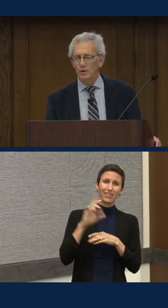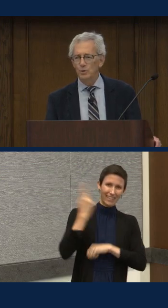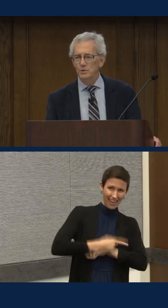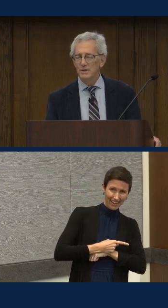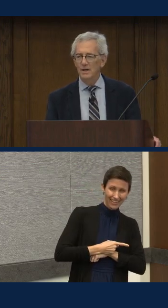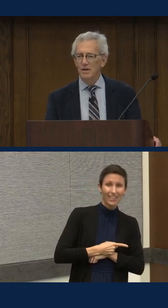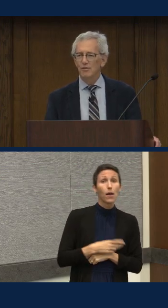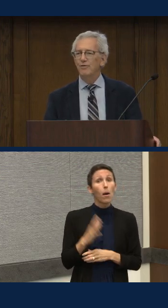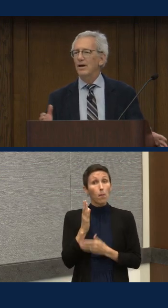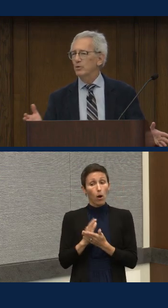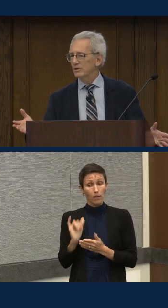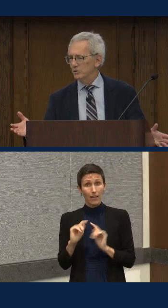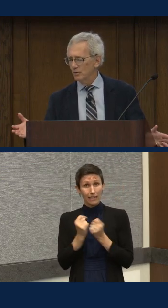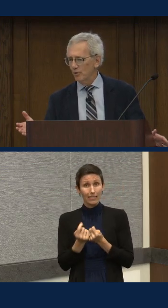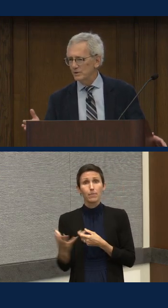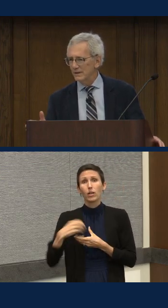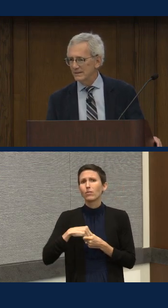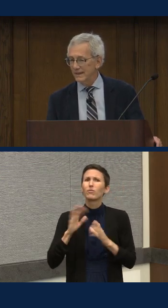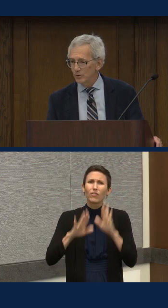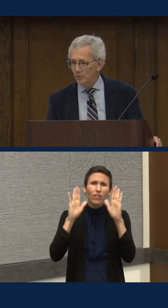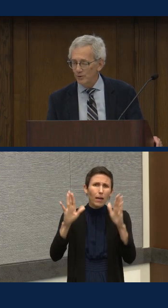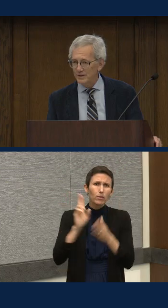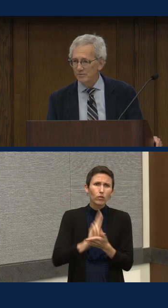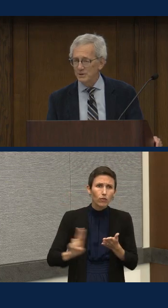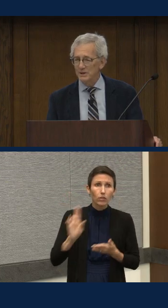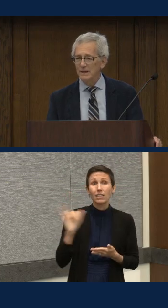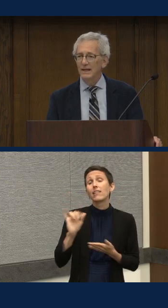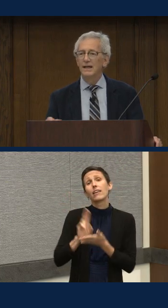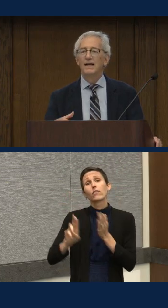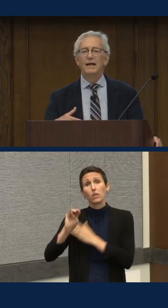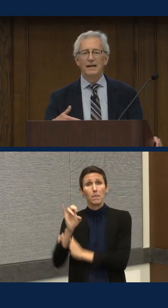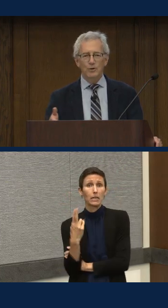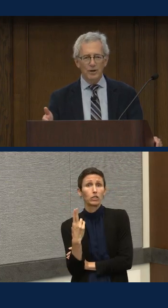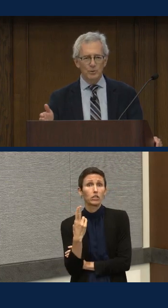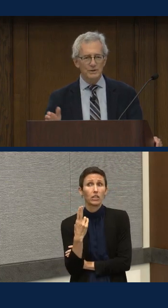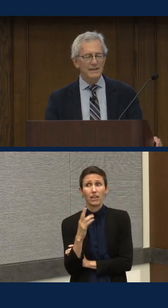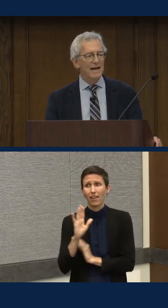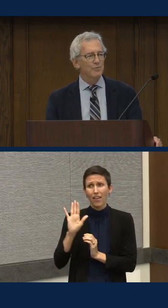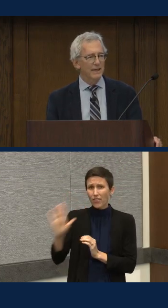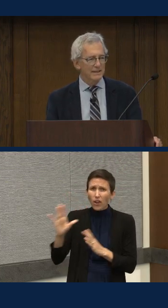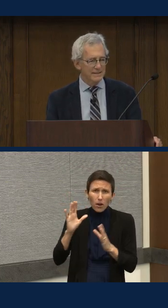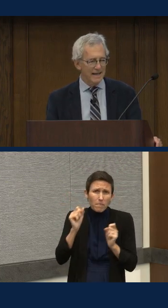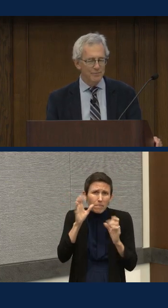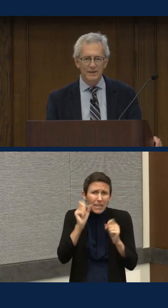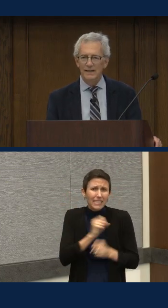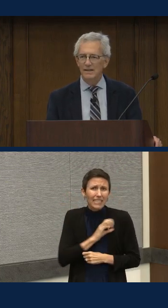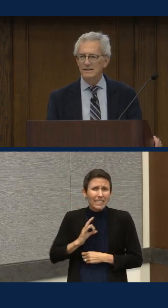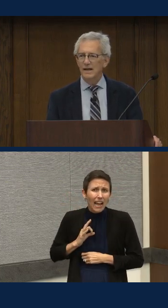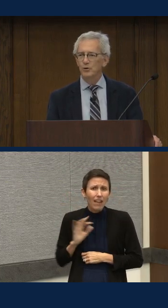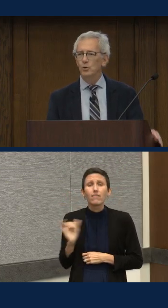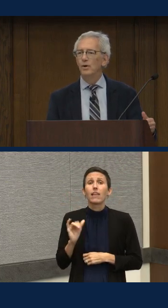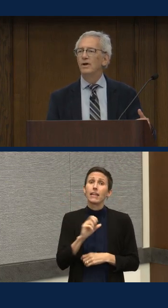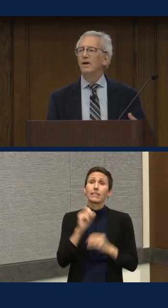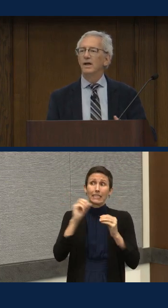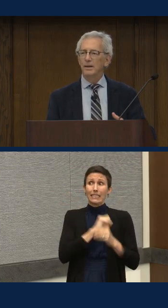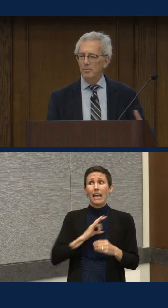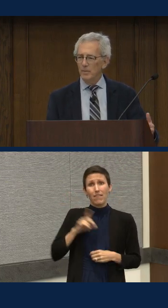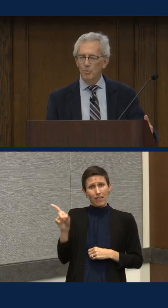also includes fabulous universities like the University of Michigan, incredible staff like the staff at the LSI